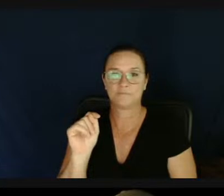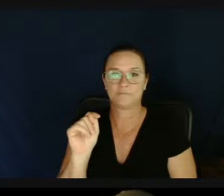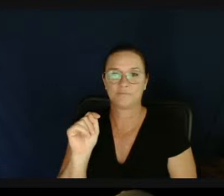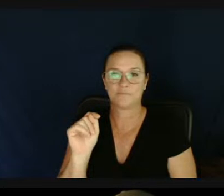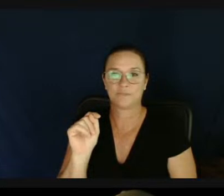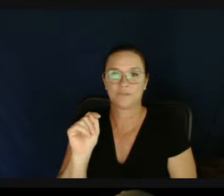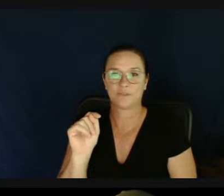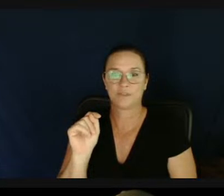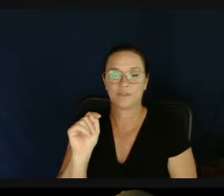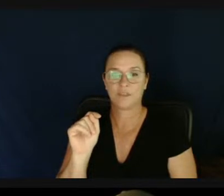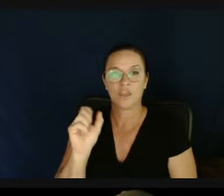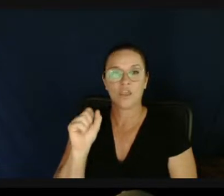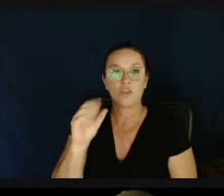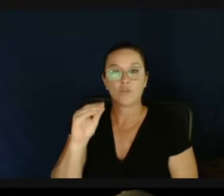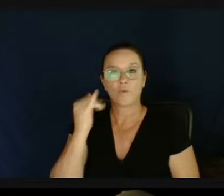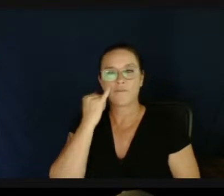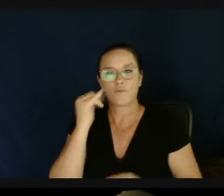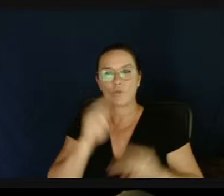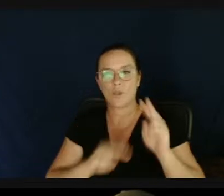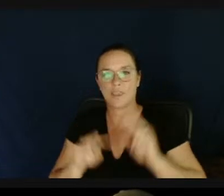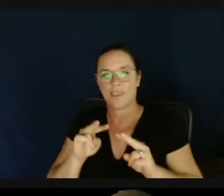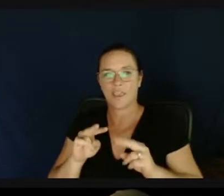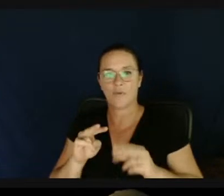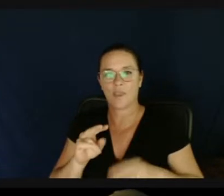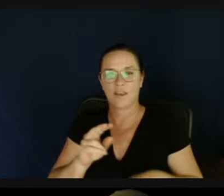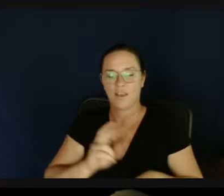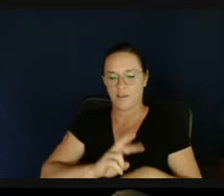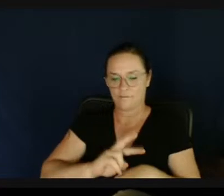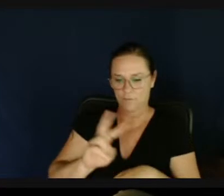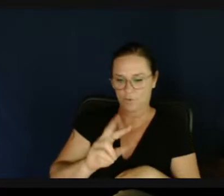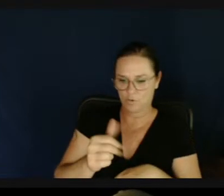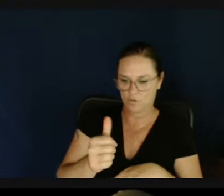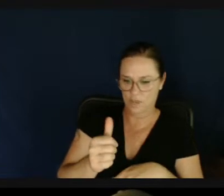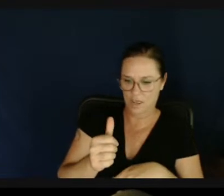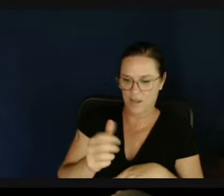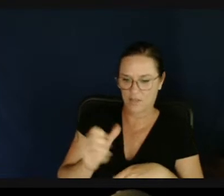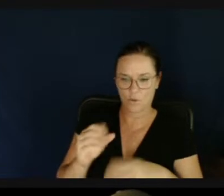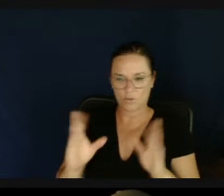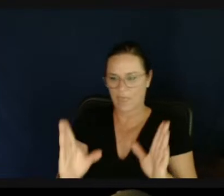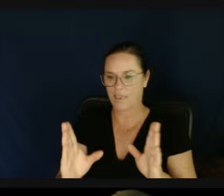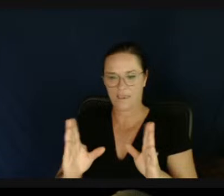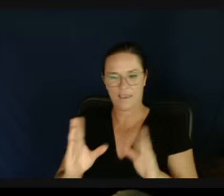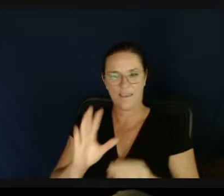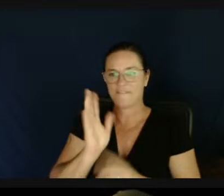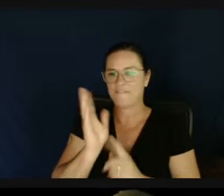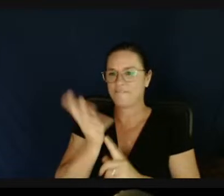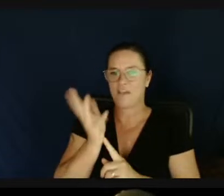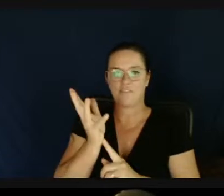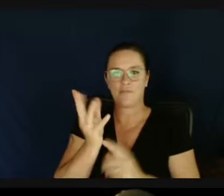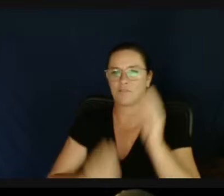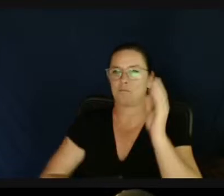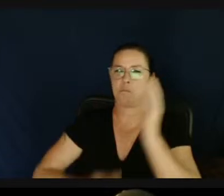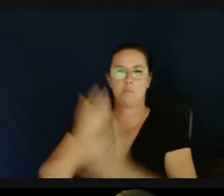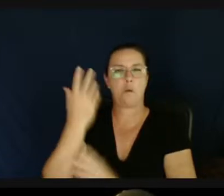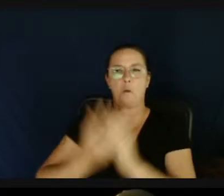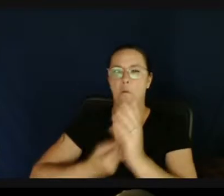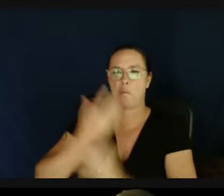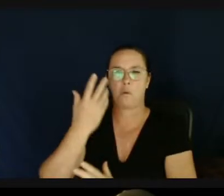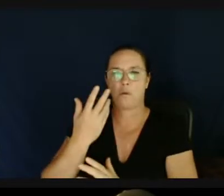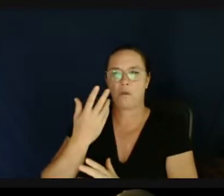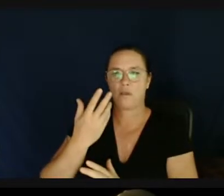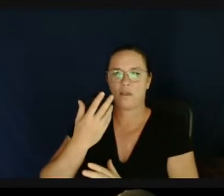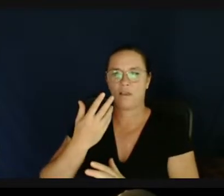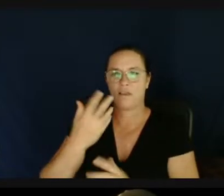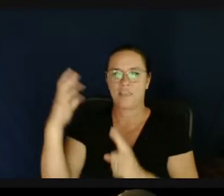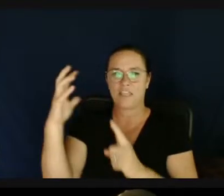Right, so if you look at it there, by 2:10, and we said it was 2:05, it really lasted 5 minutes. 5 minutes. We talk about this record